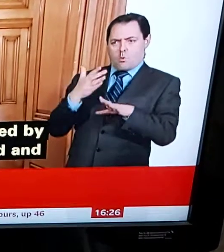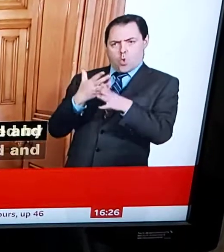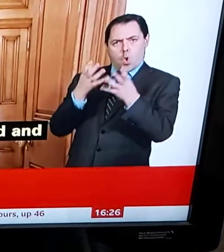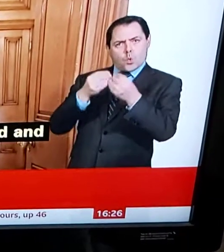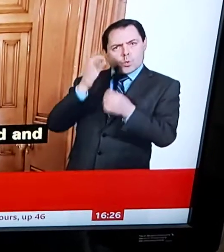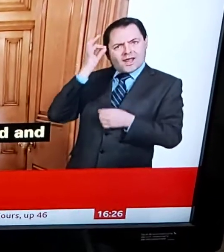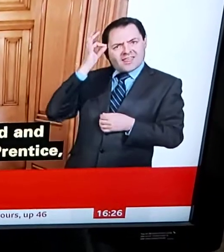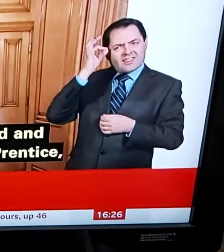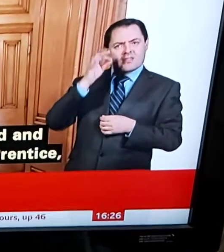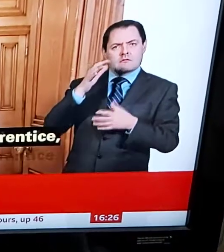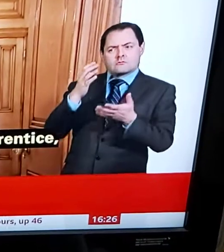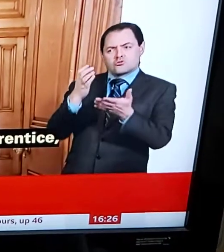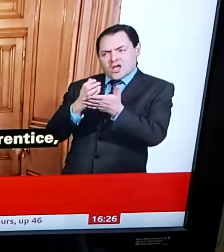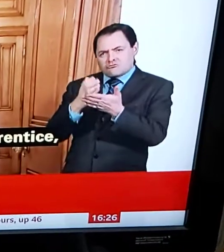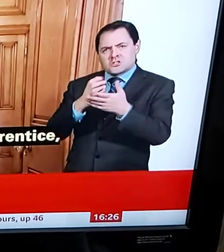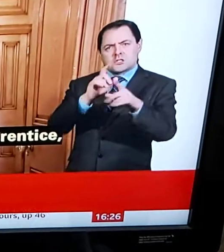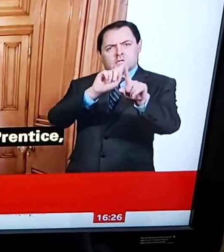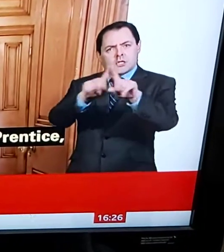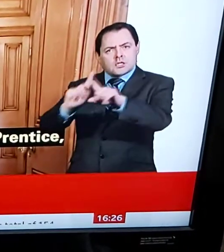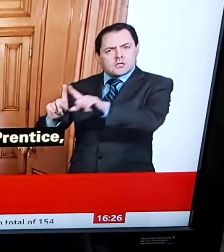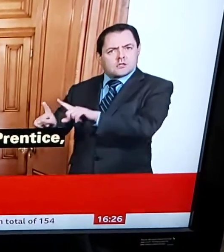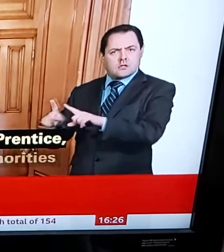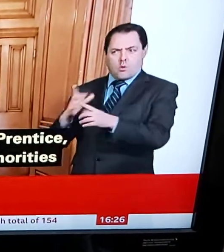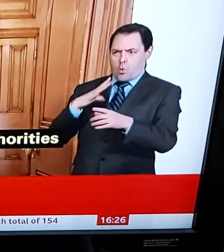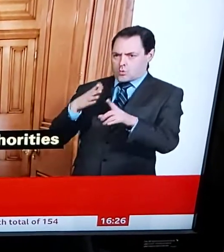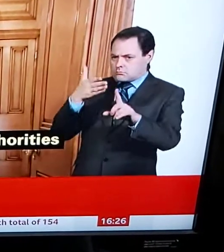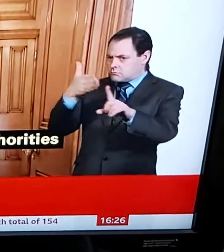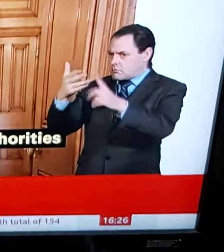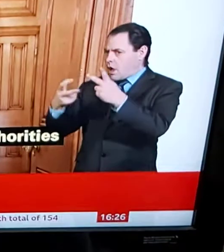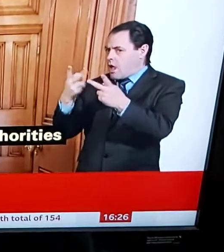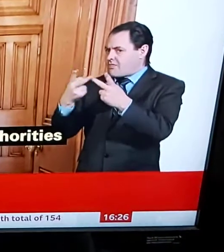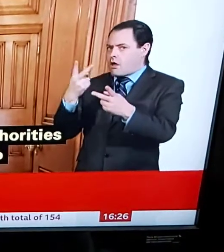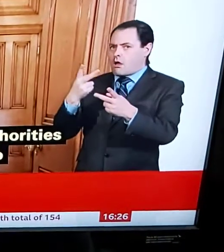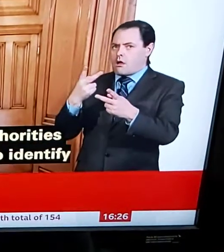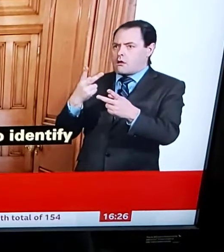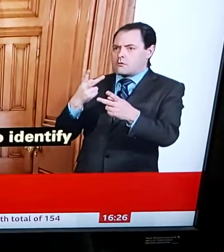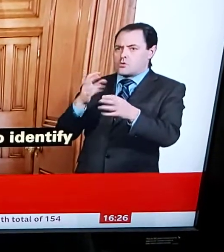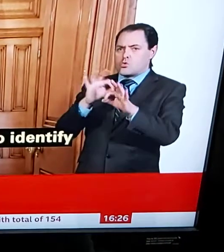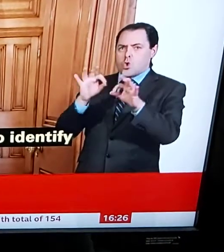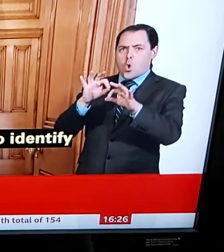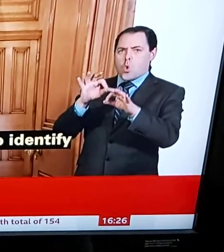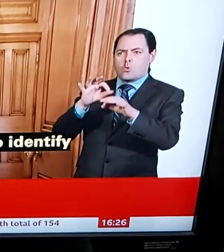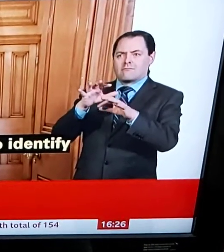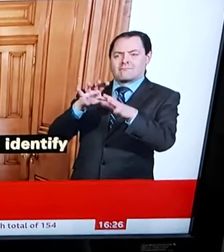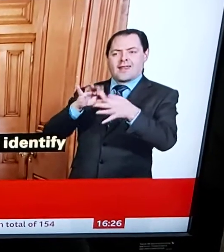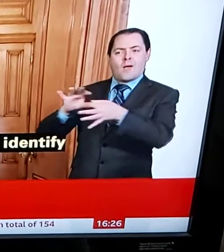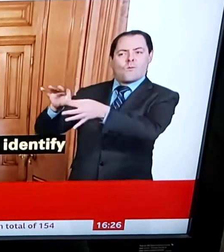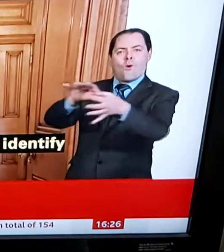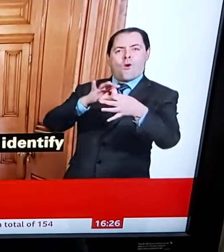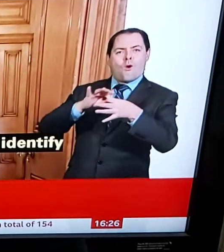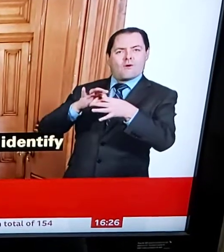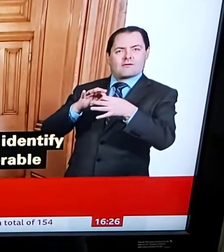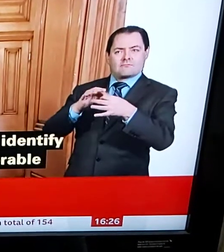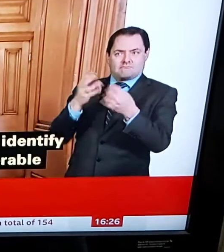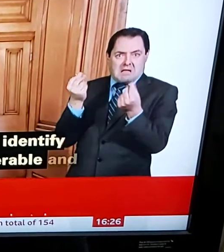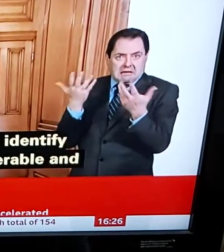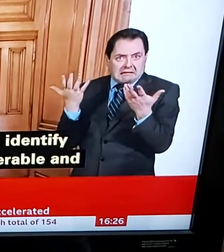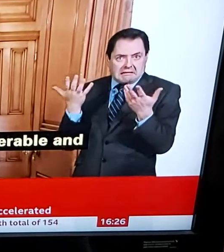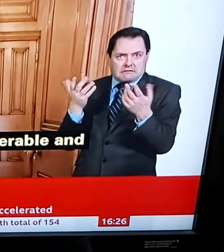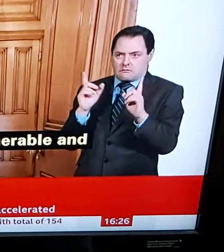and charities and others to identify other people who are vulnerable, who lack social networks, or who lack resources, in order to make